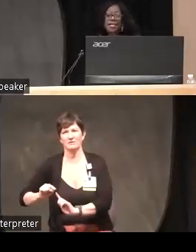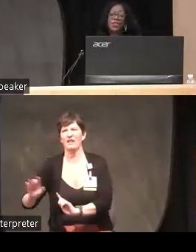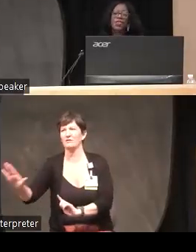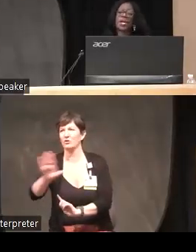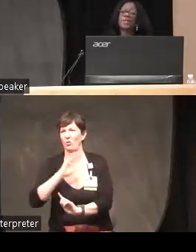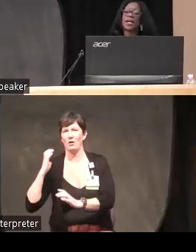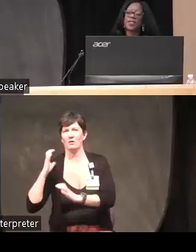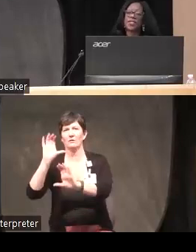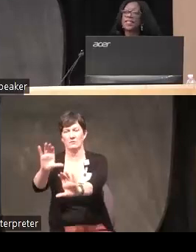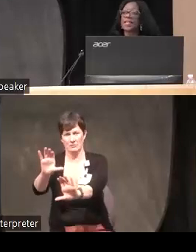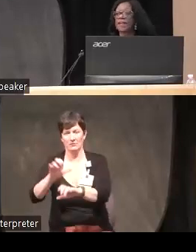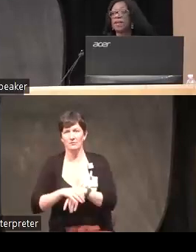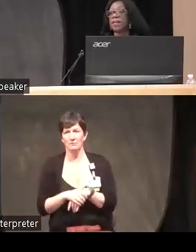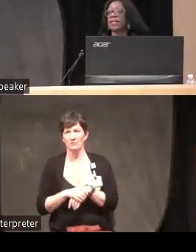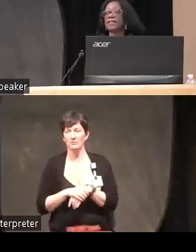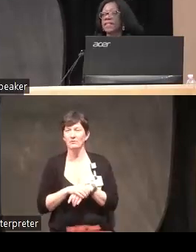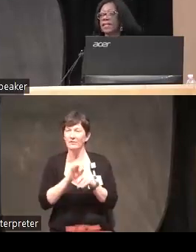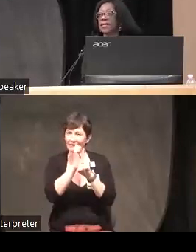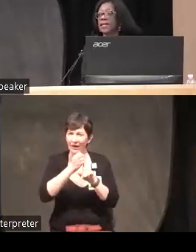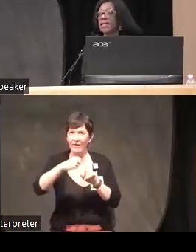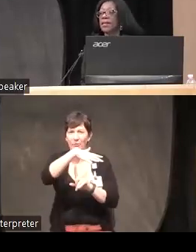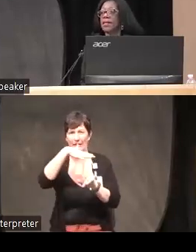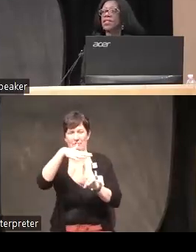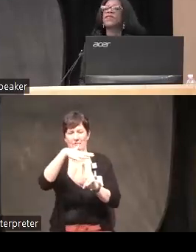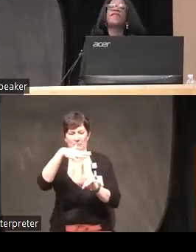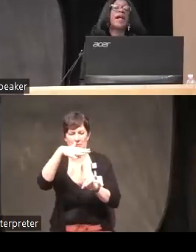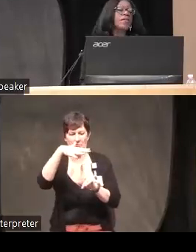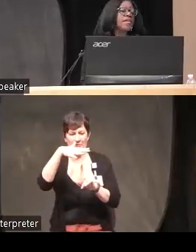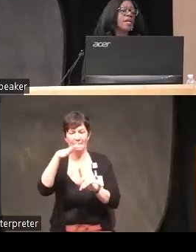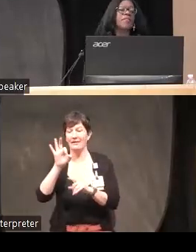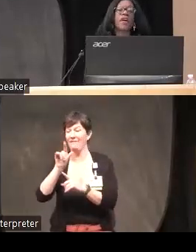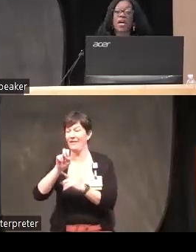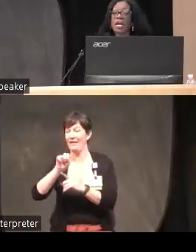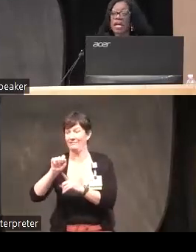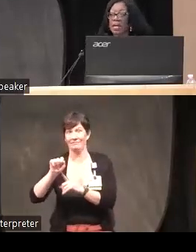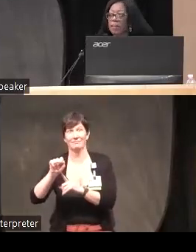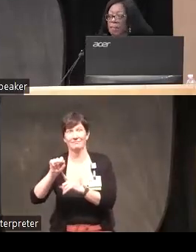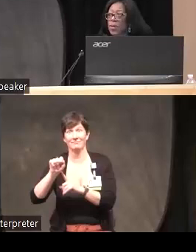That, I think, is your job, to understand that the environment in Flint, to follow the example of